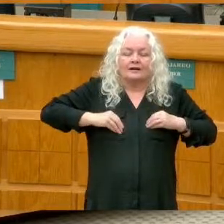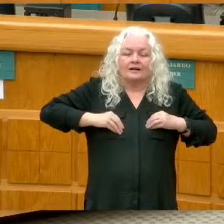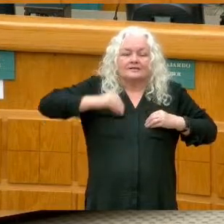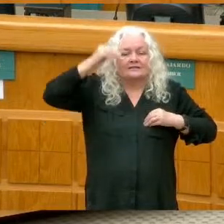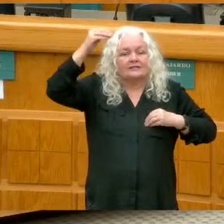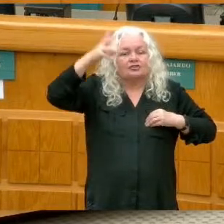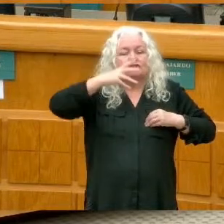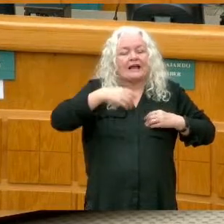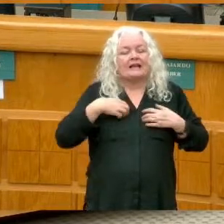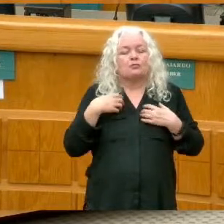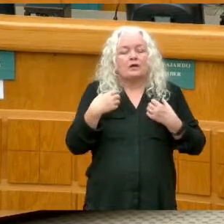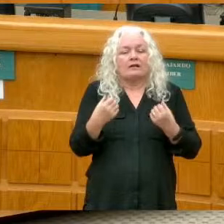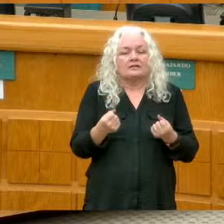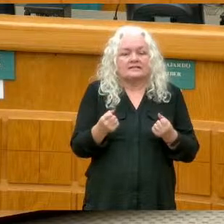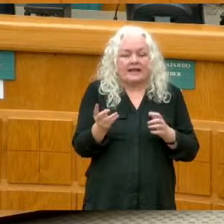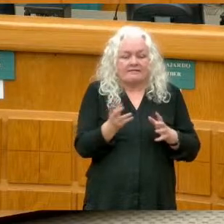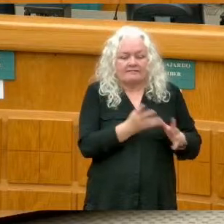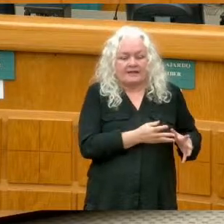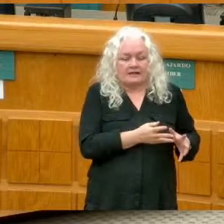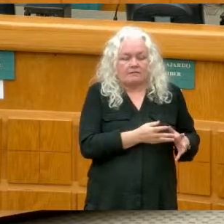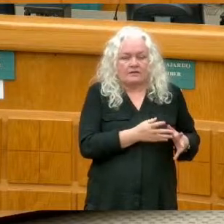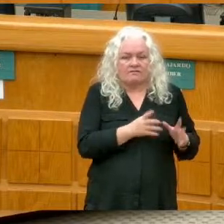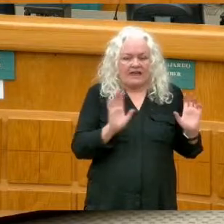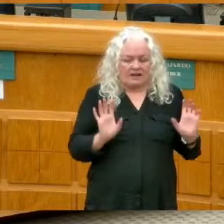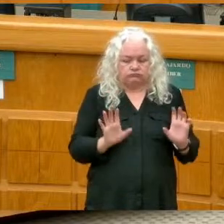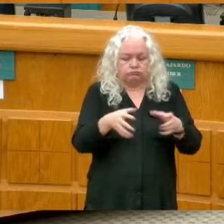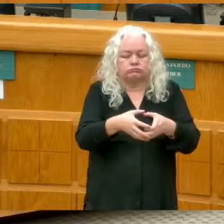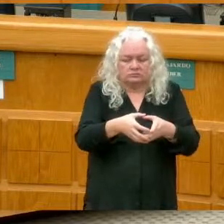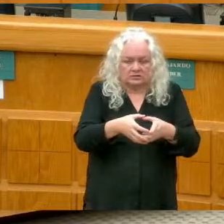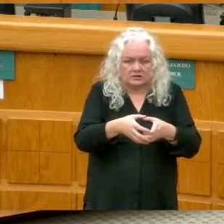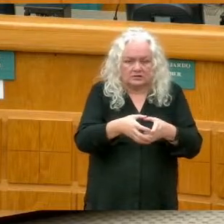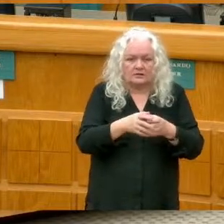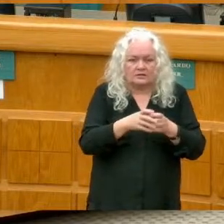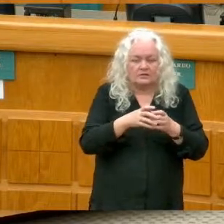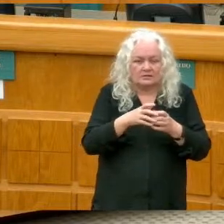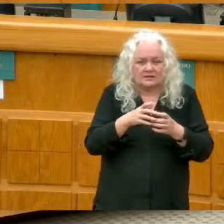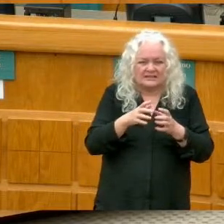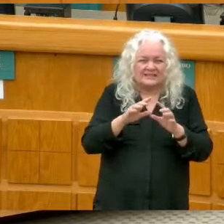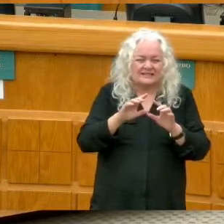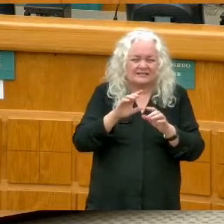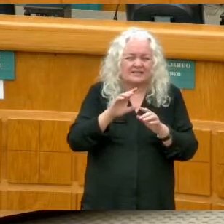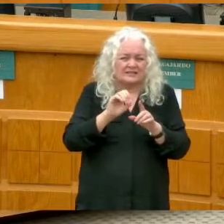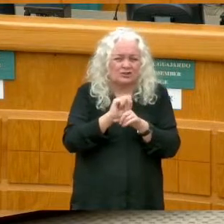wellness and leave all that bad congregate settings behind.